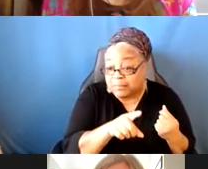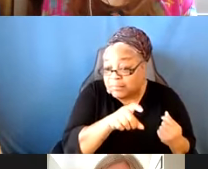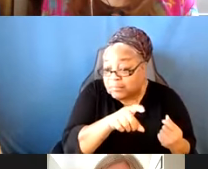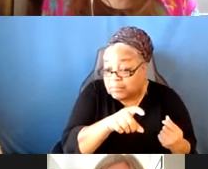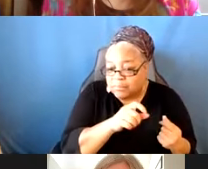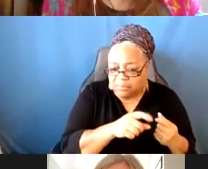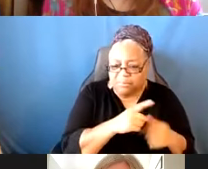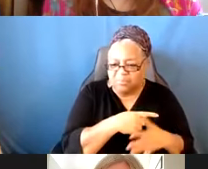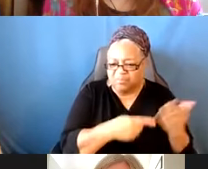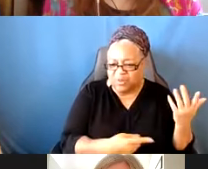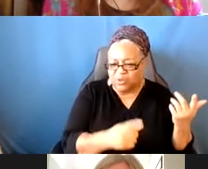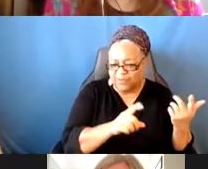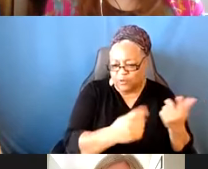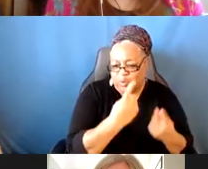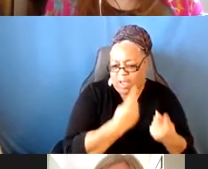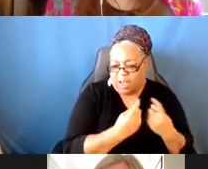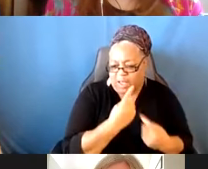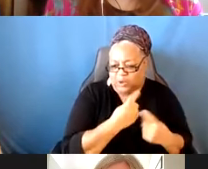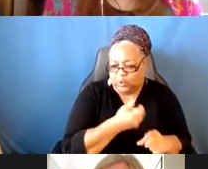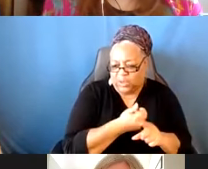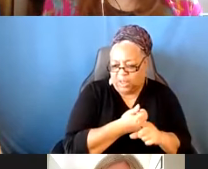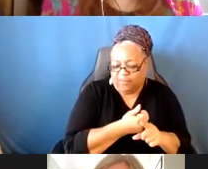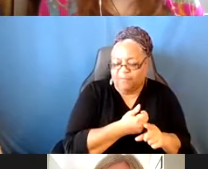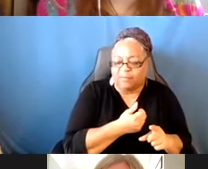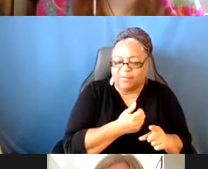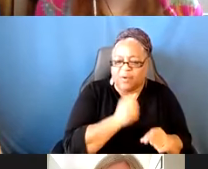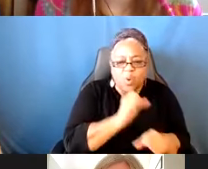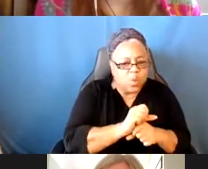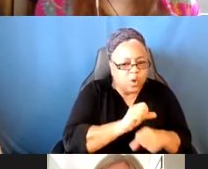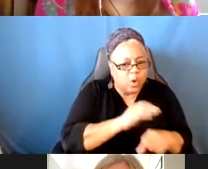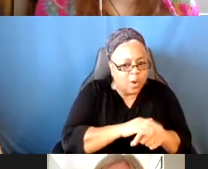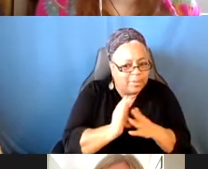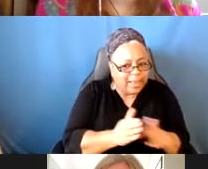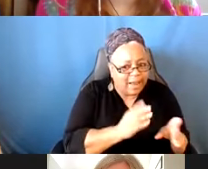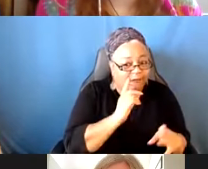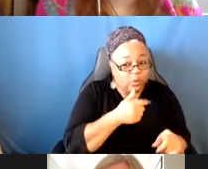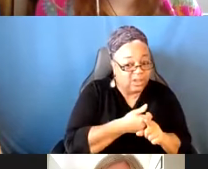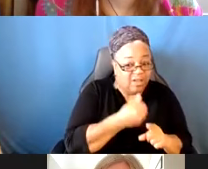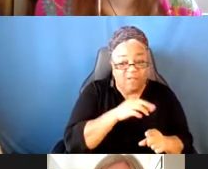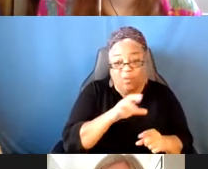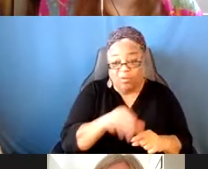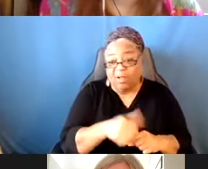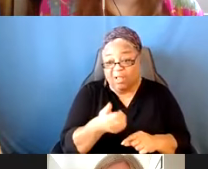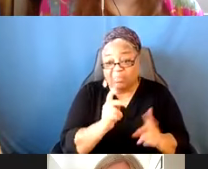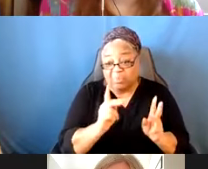are the things that you can ask yourself when you're working on a safety plan, whether it's for yourself or for somebody you work with.